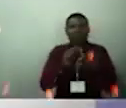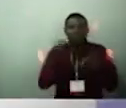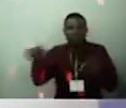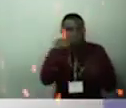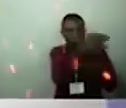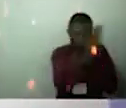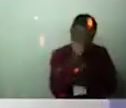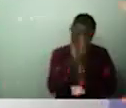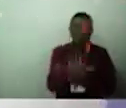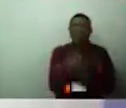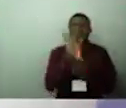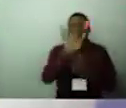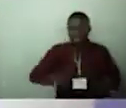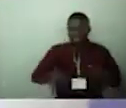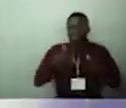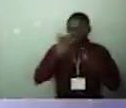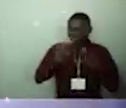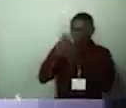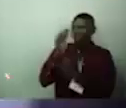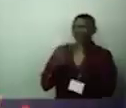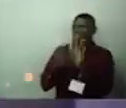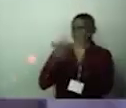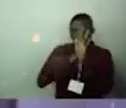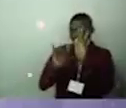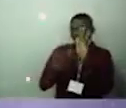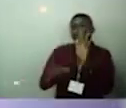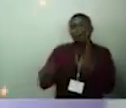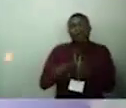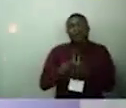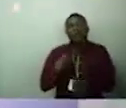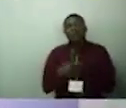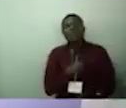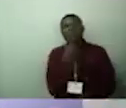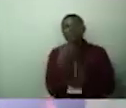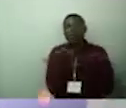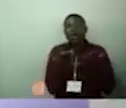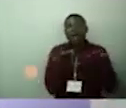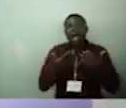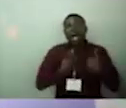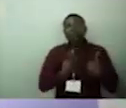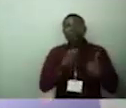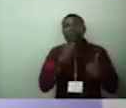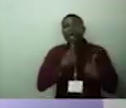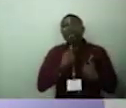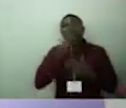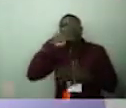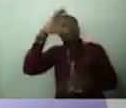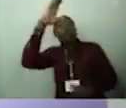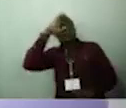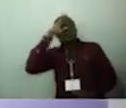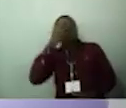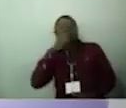worship and is God. That is that. And he also says that there is no sun or moon in this